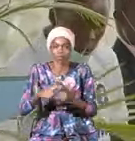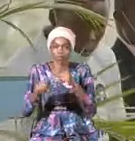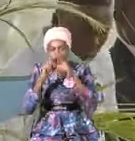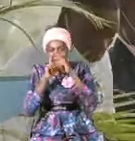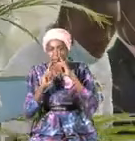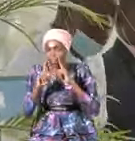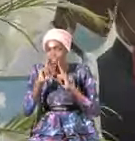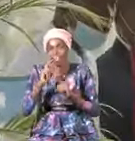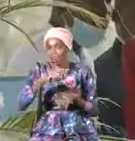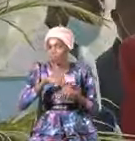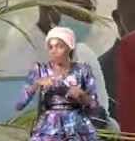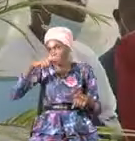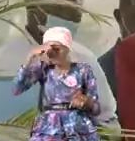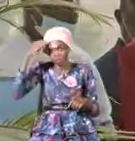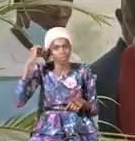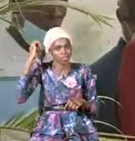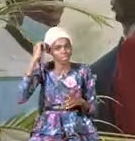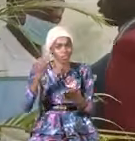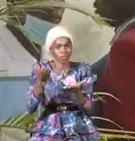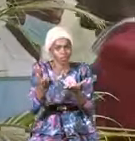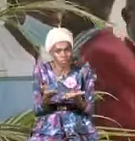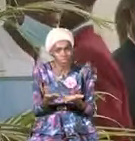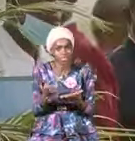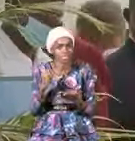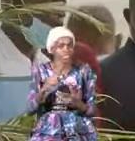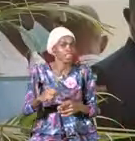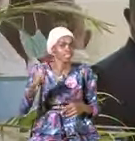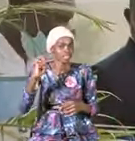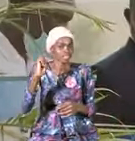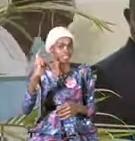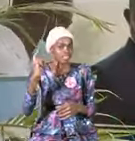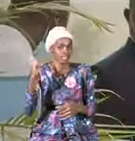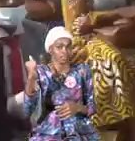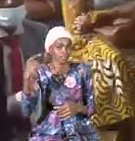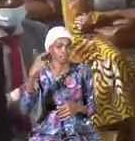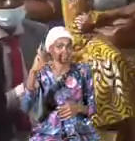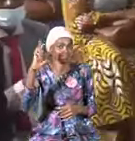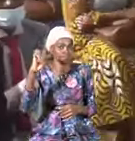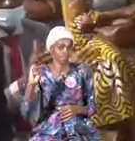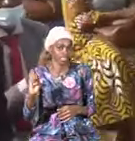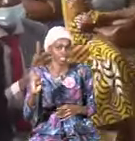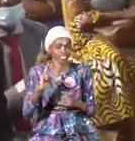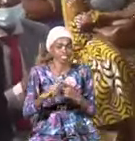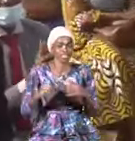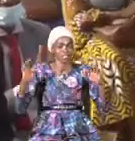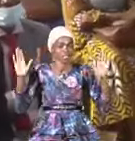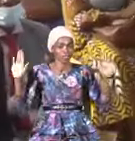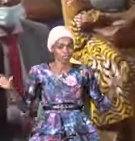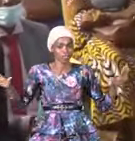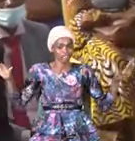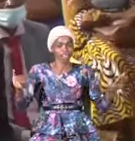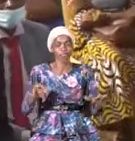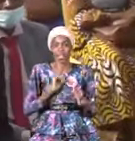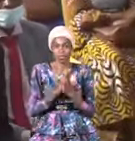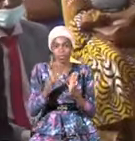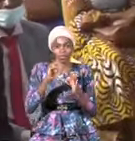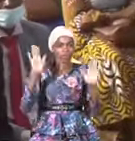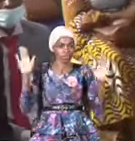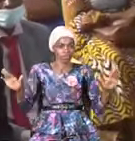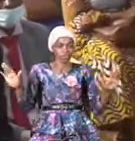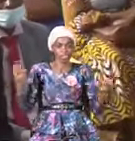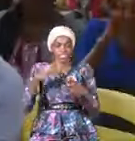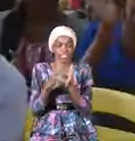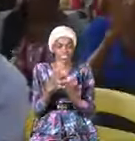but because he wants the eagle to fly. And you are going to fly in Jesus' name. Thank you and God bless